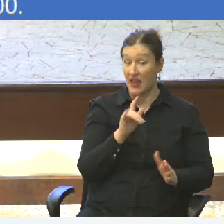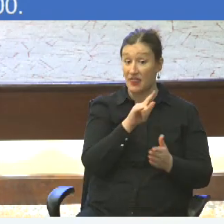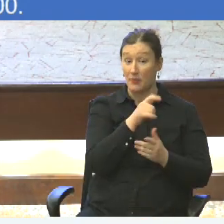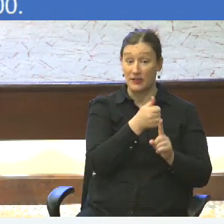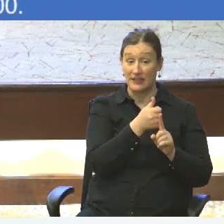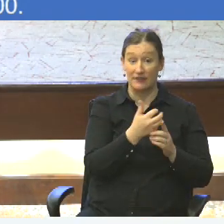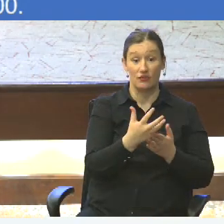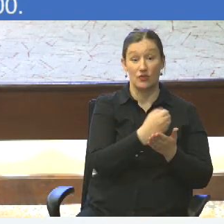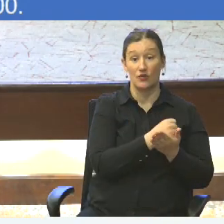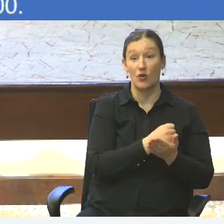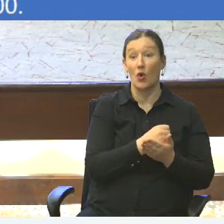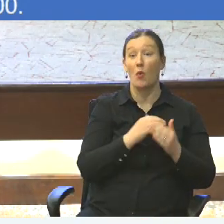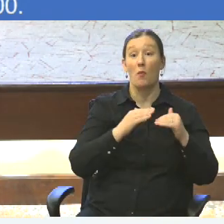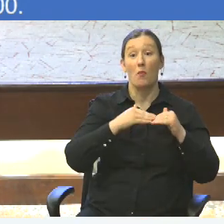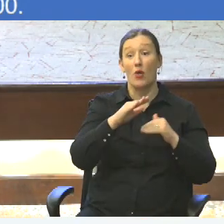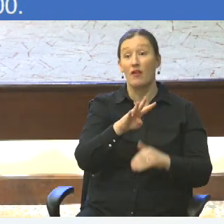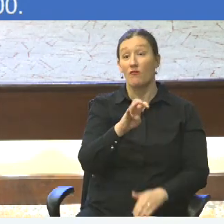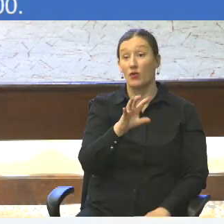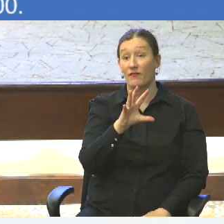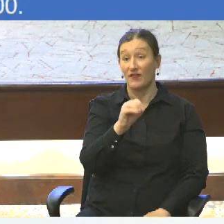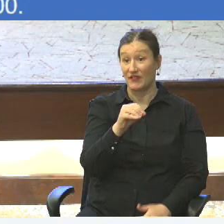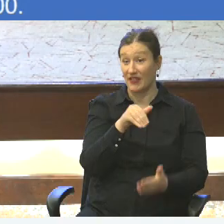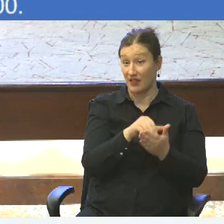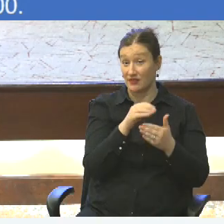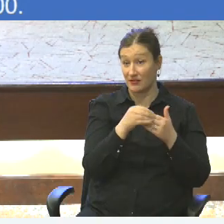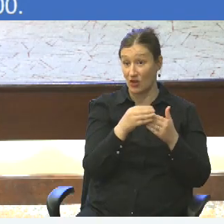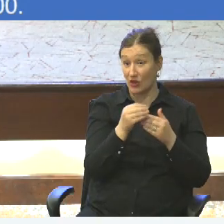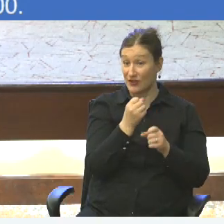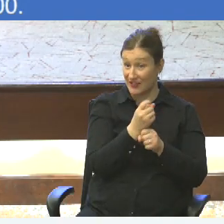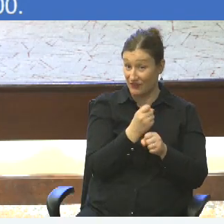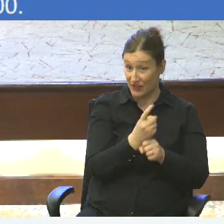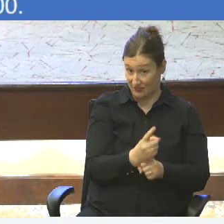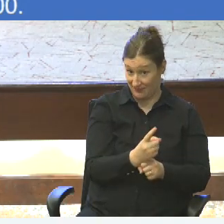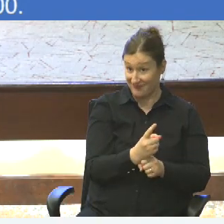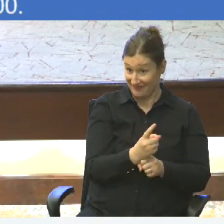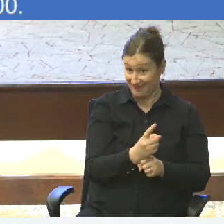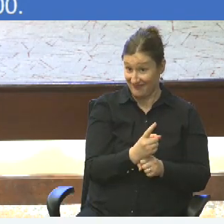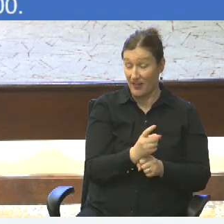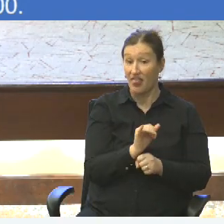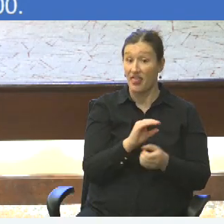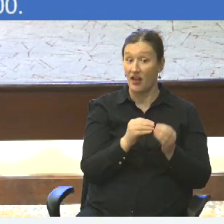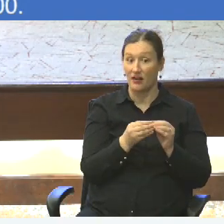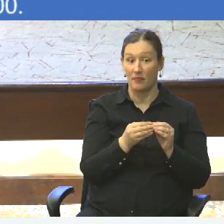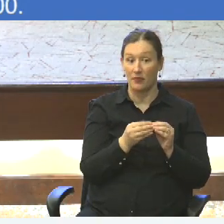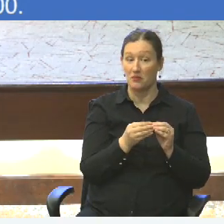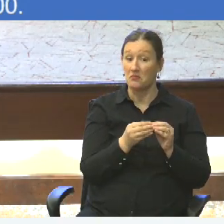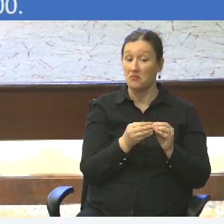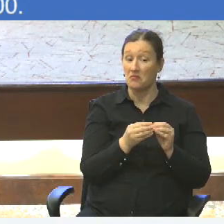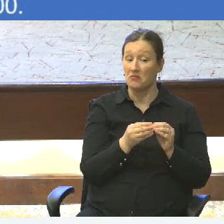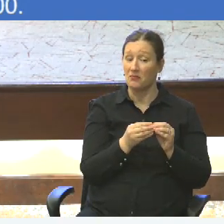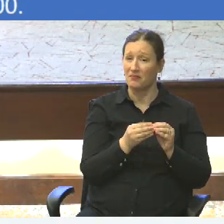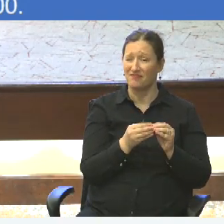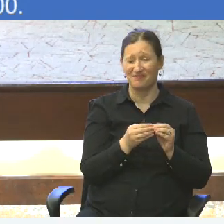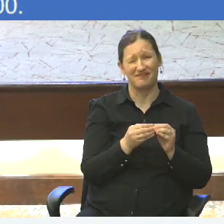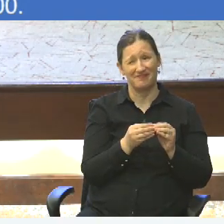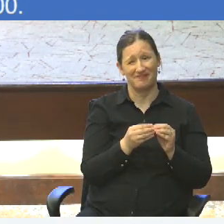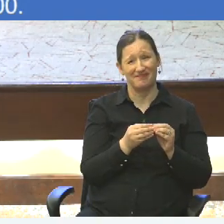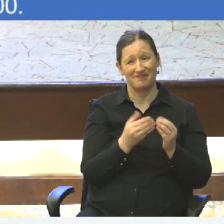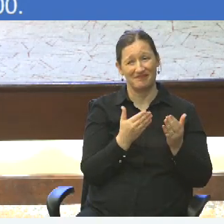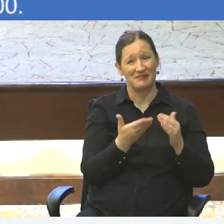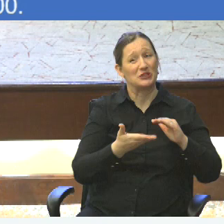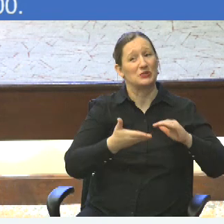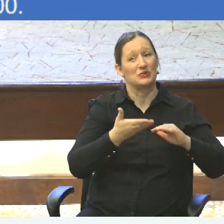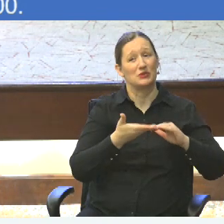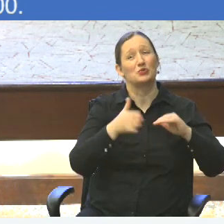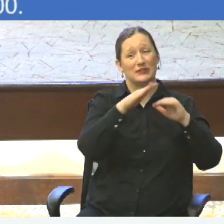over $450,000 a year of estimated gross revenue. That number, in my opinion, would certainly be higher because, again, we're using a